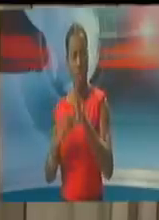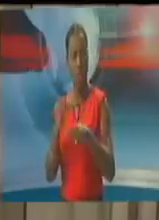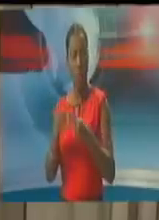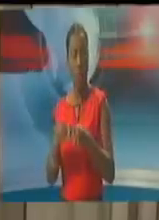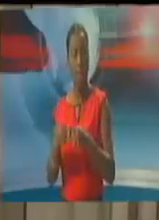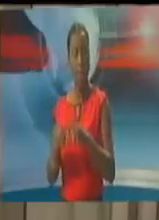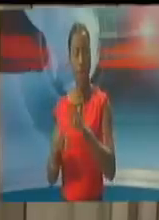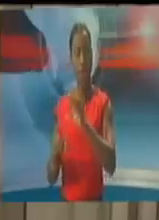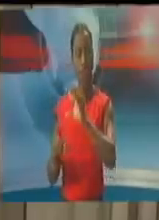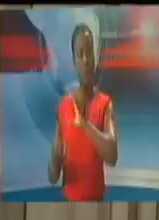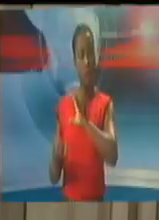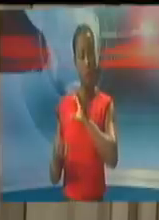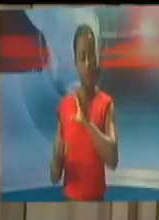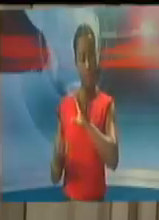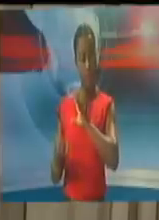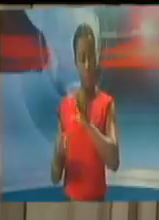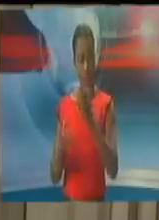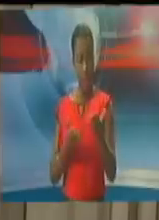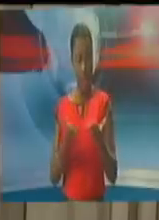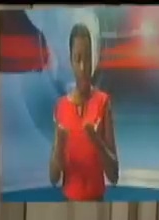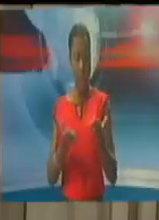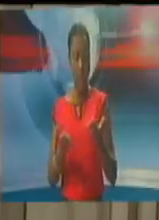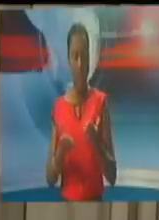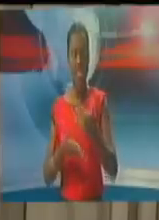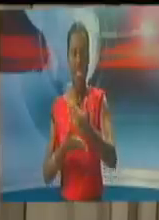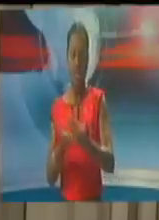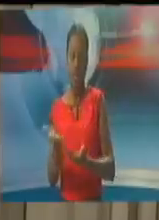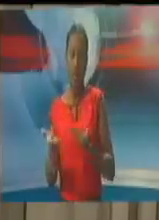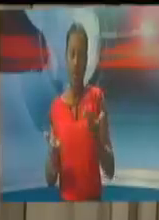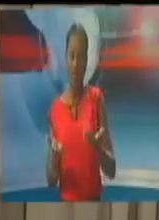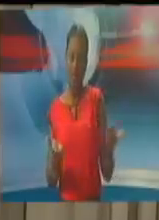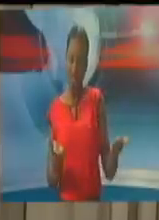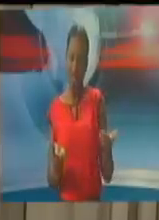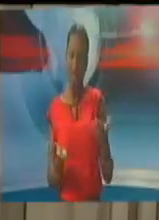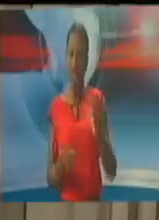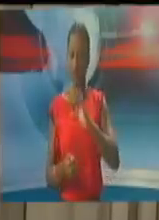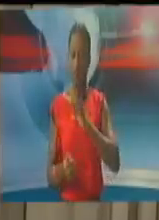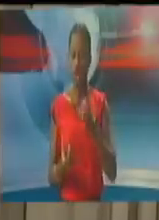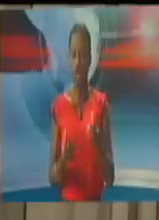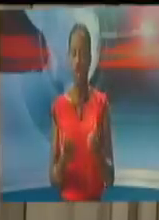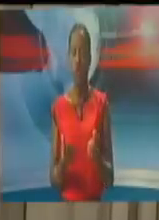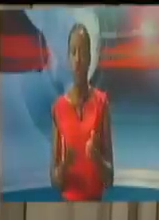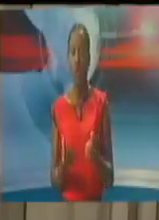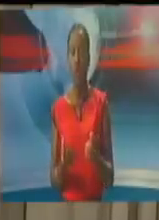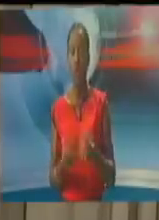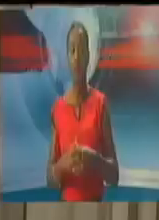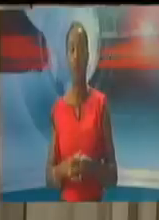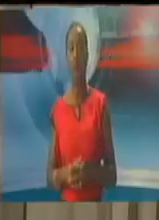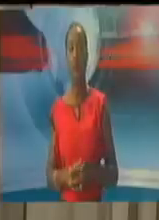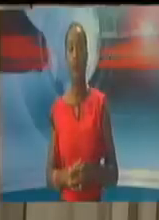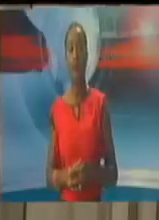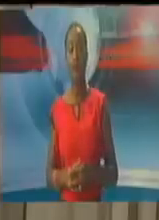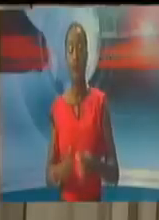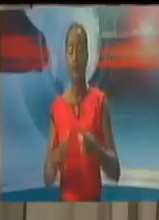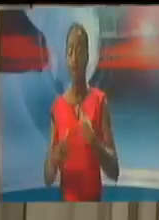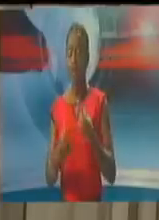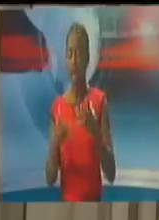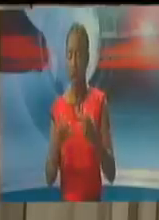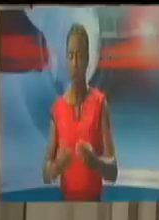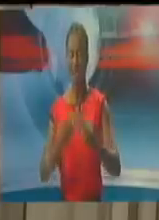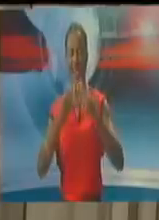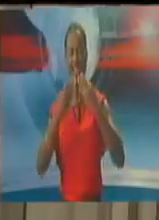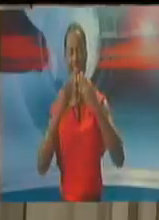Police Service and some of the measures that they have been doing. And I start unreservedly by thanking